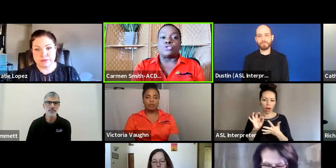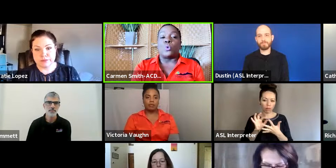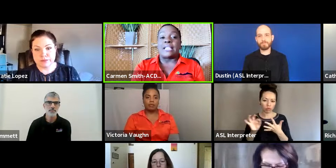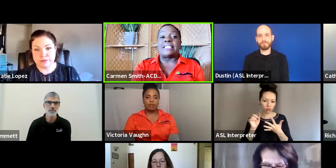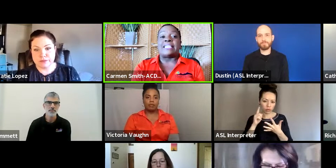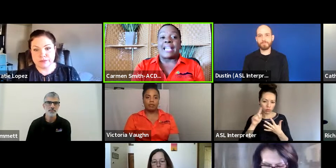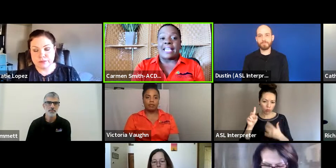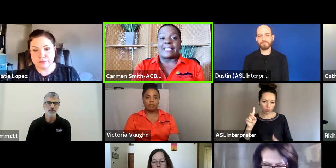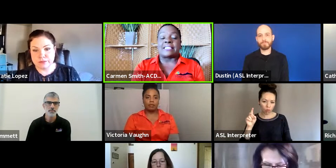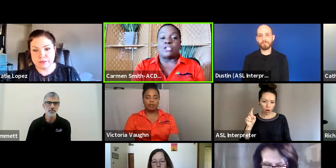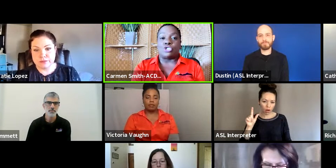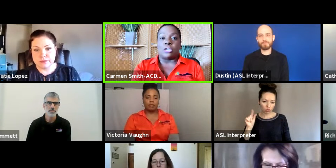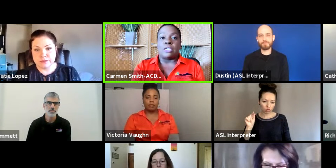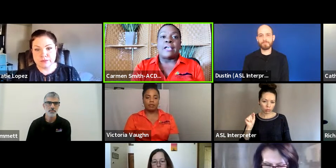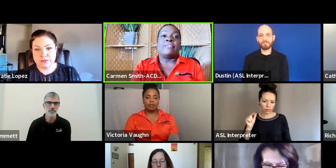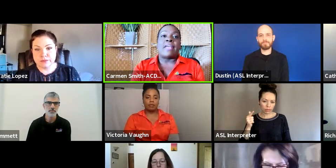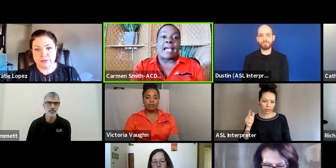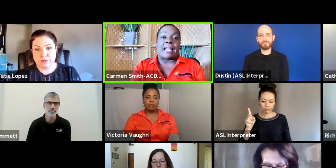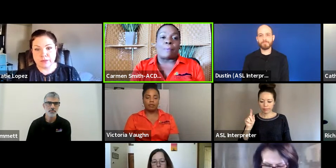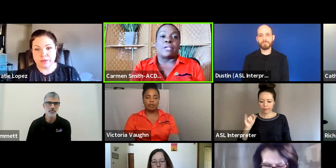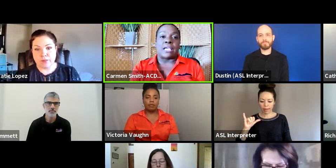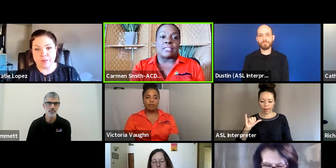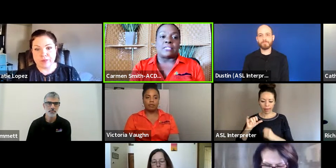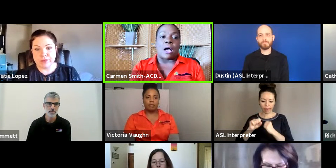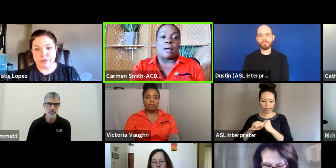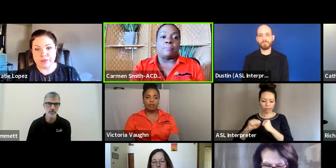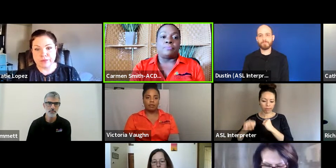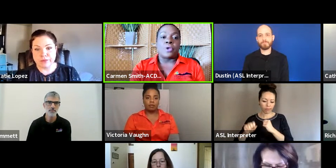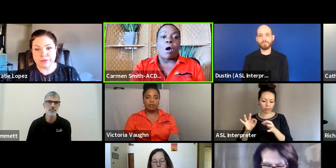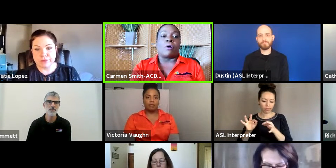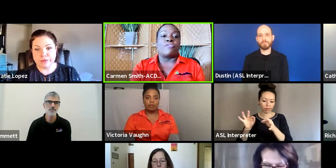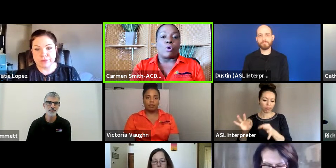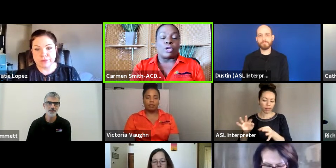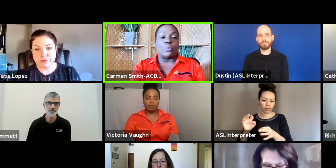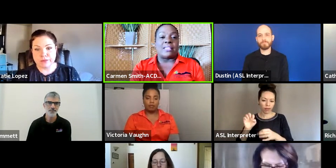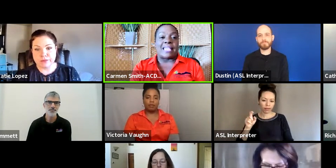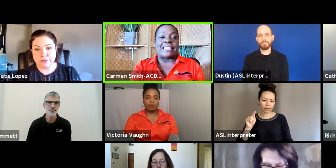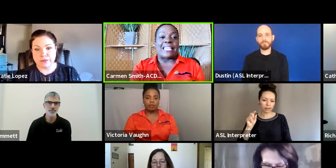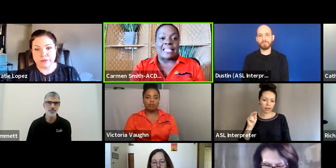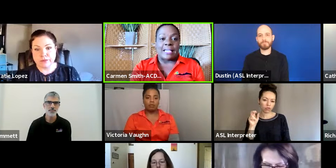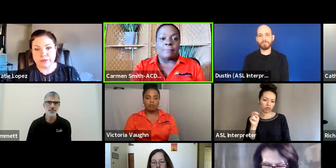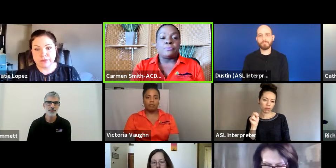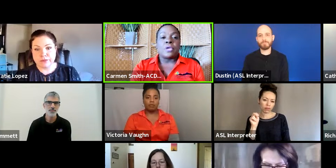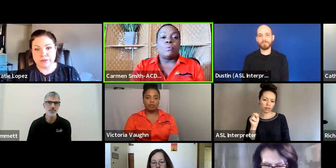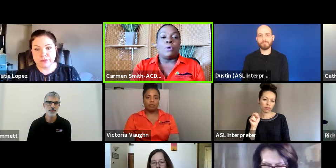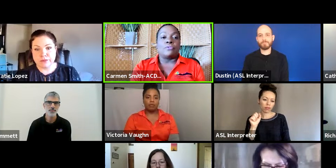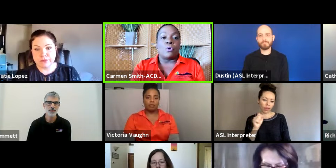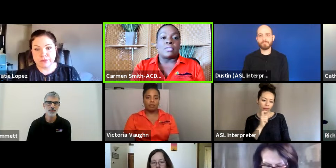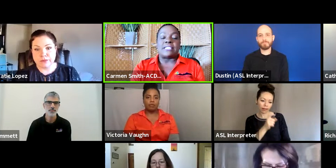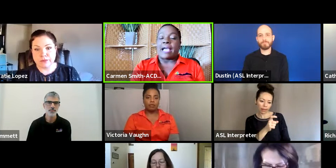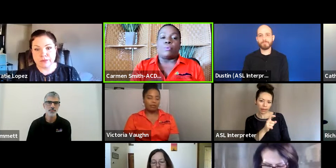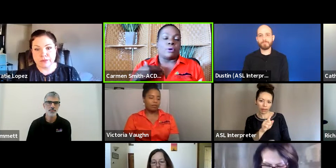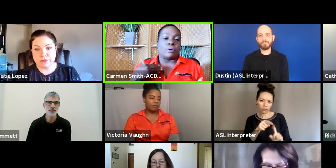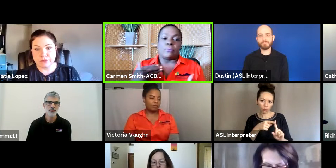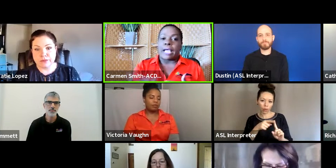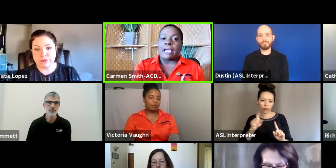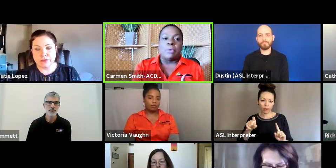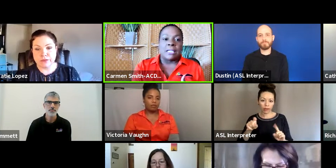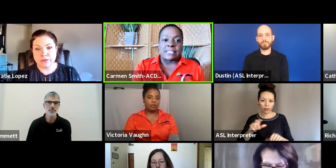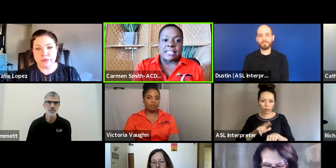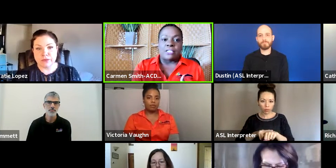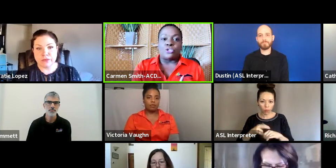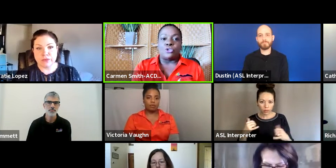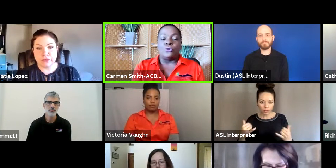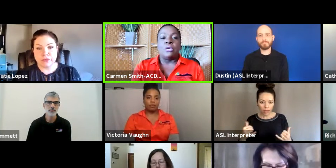the 120-day extension that applicants are afforded when they need it. Well, of course, now